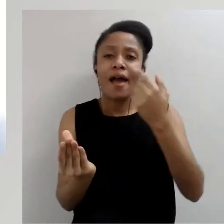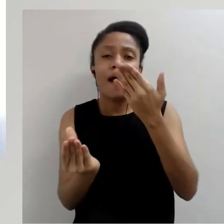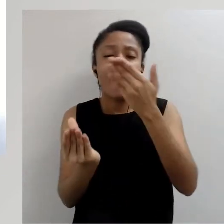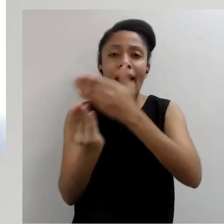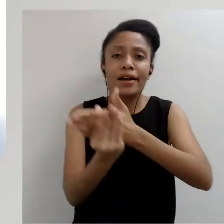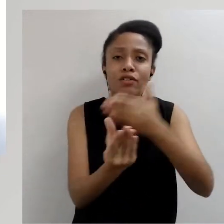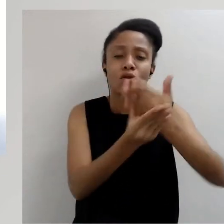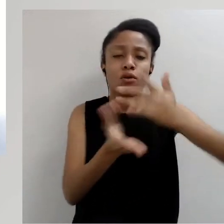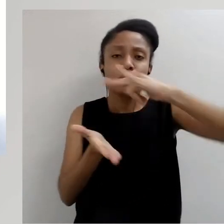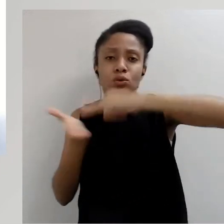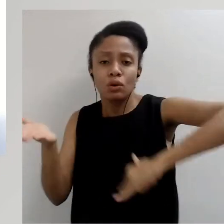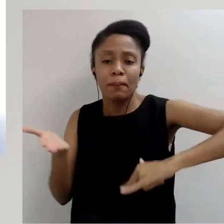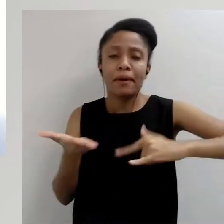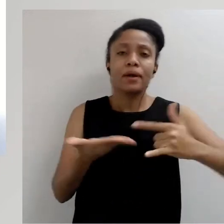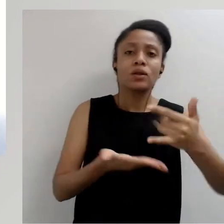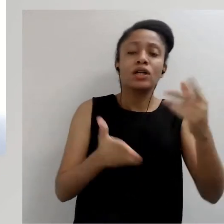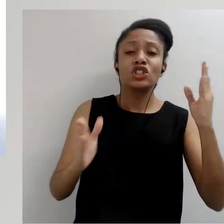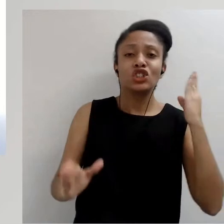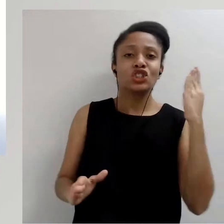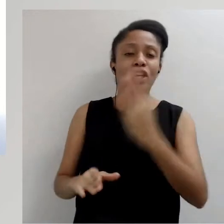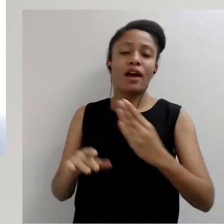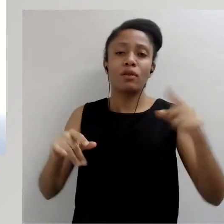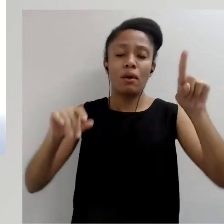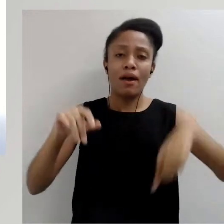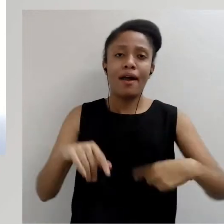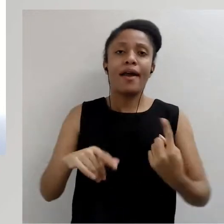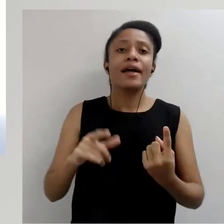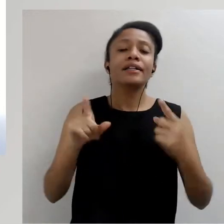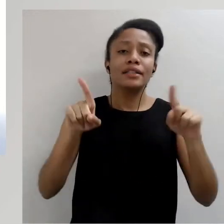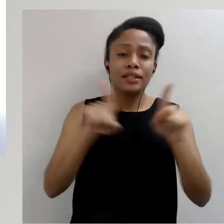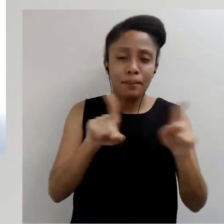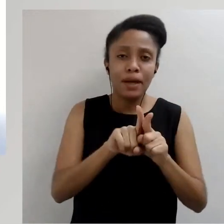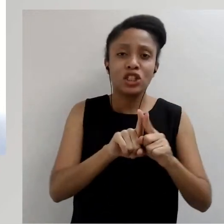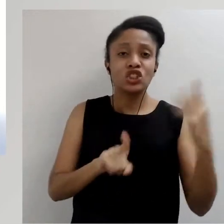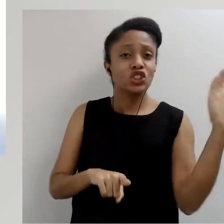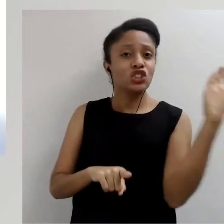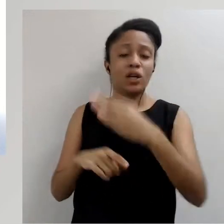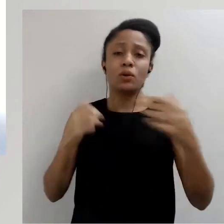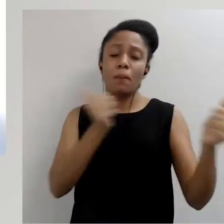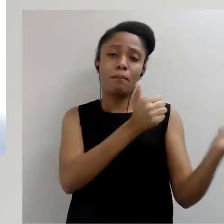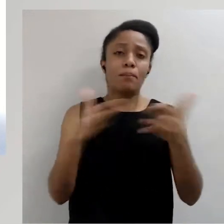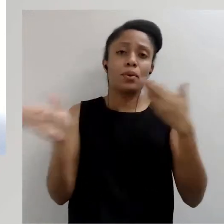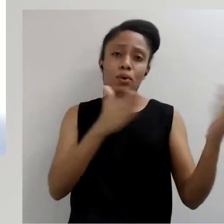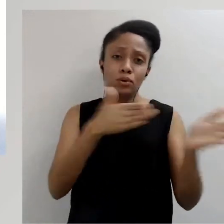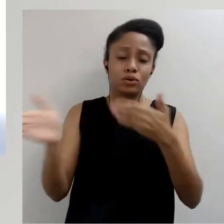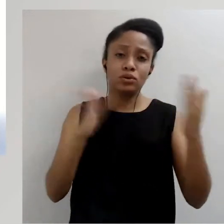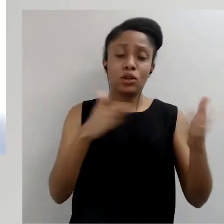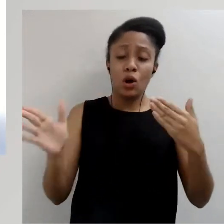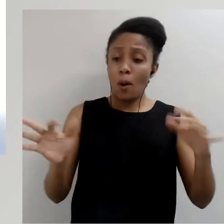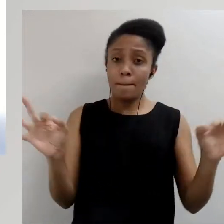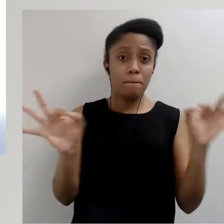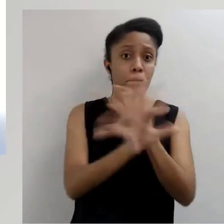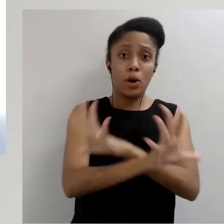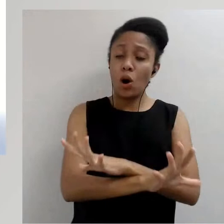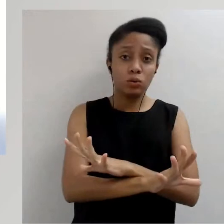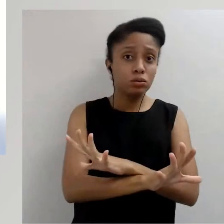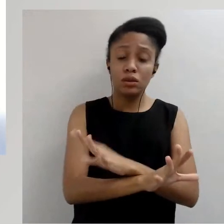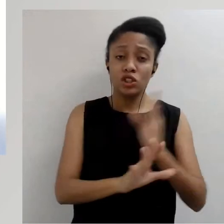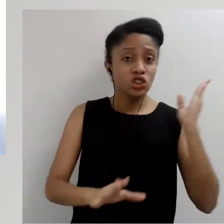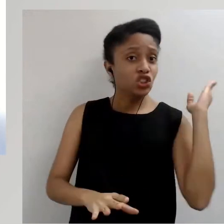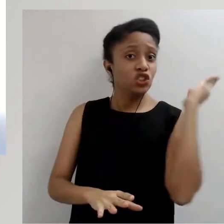done via mails and files that come and go to our production line, and they leave